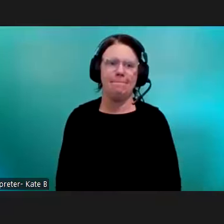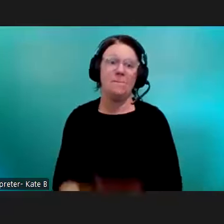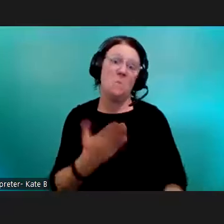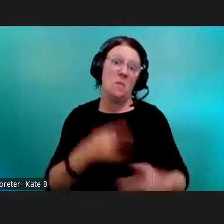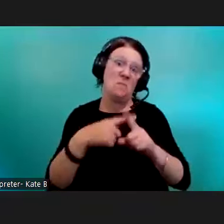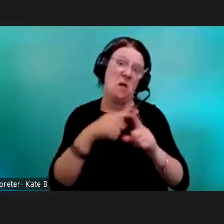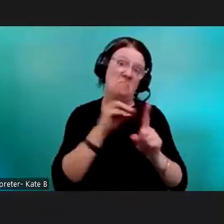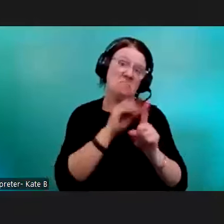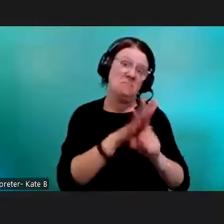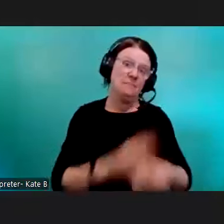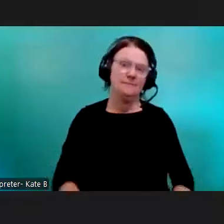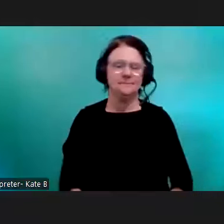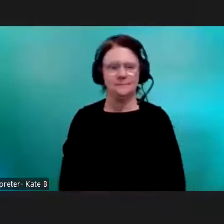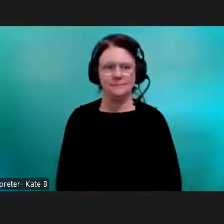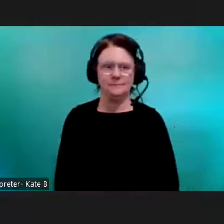difference.